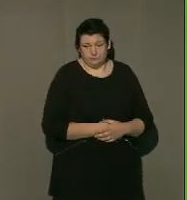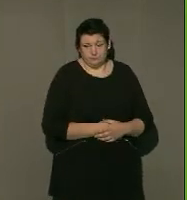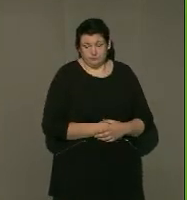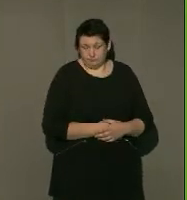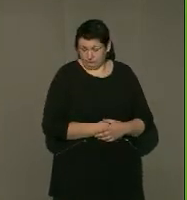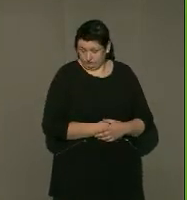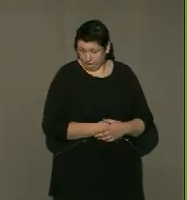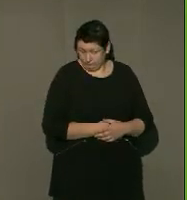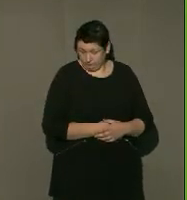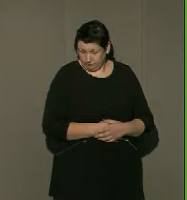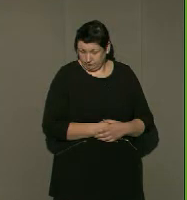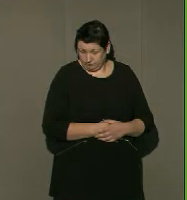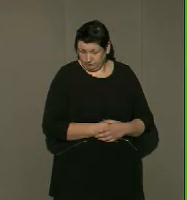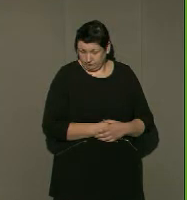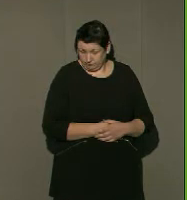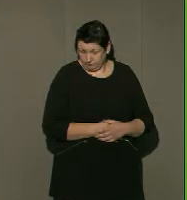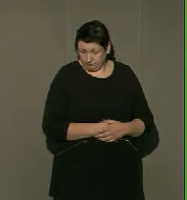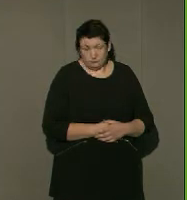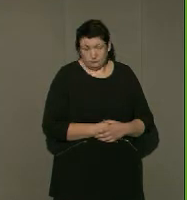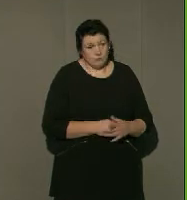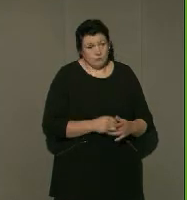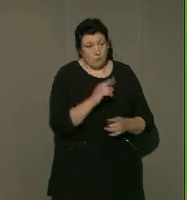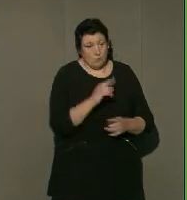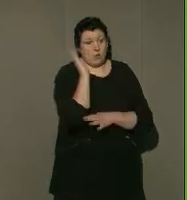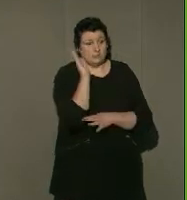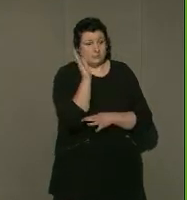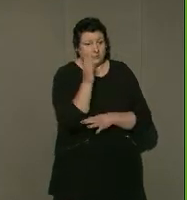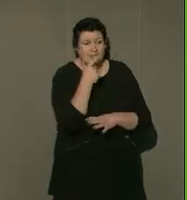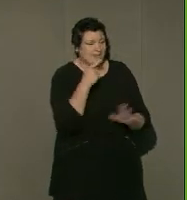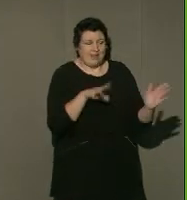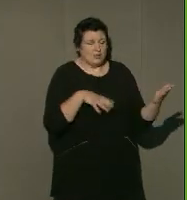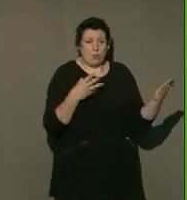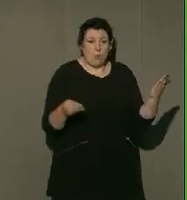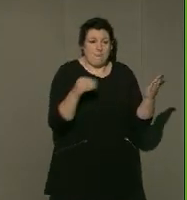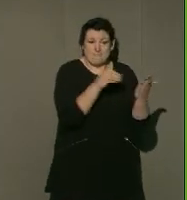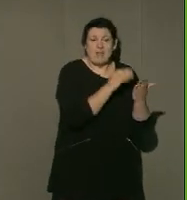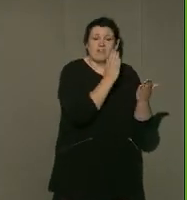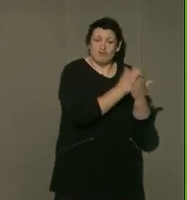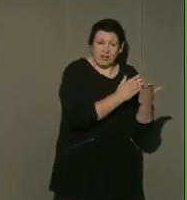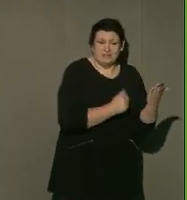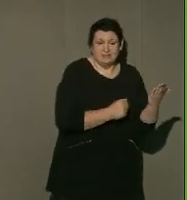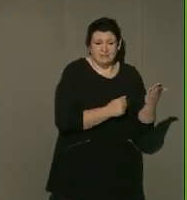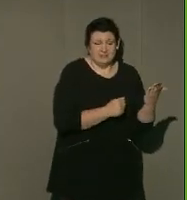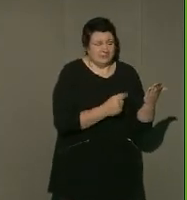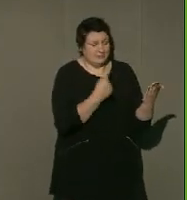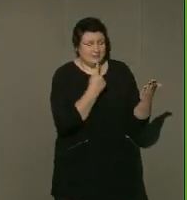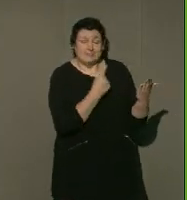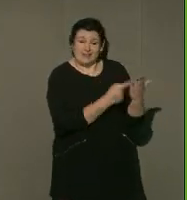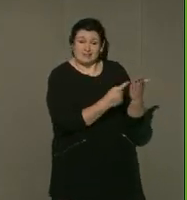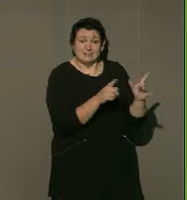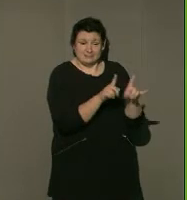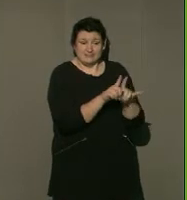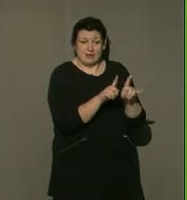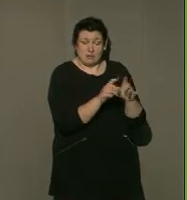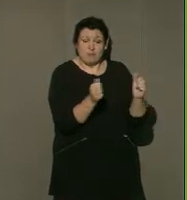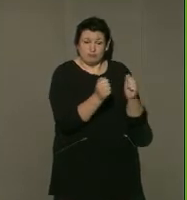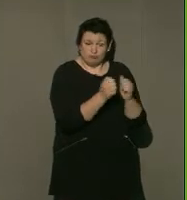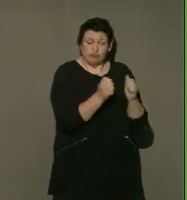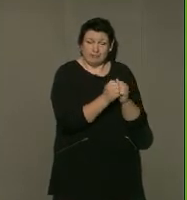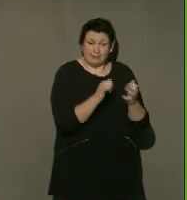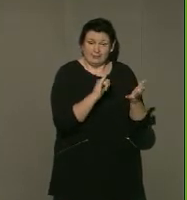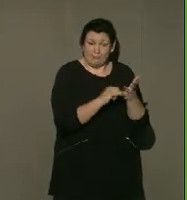the a speaker against ruling the amendment back in order contended, along with SOC, that the intention